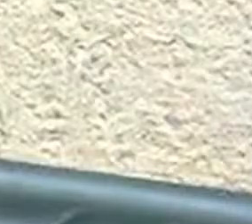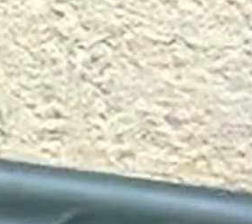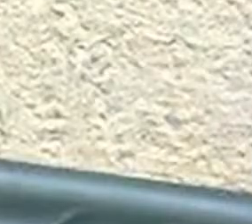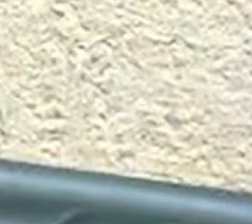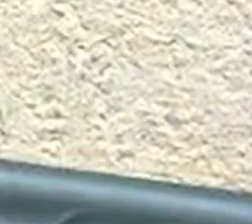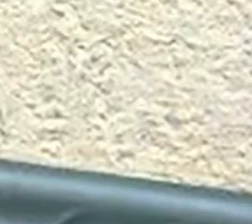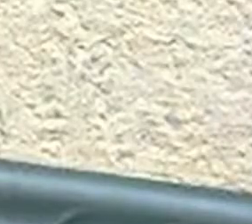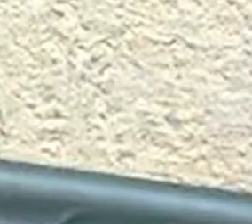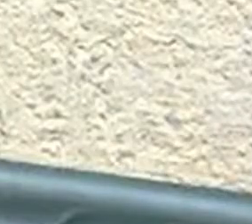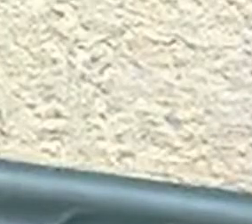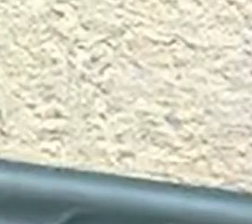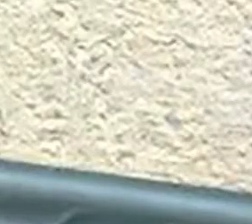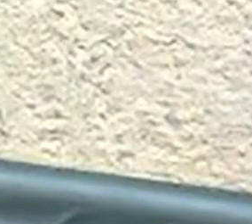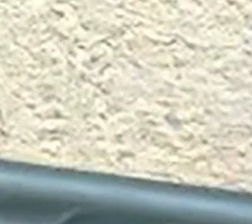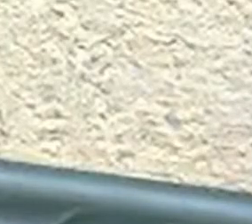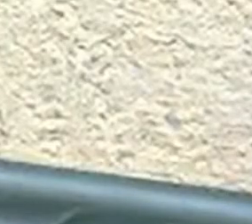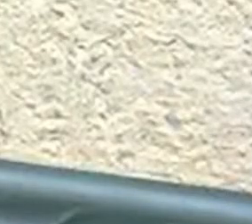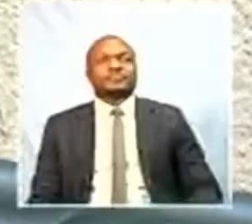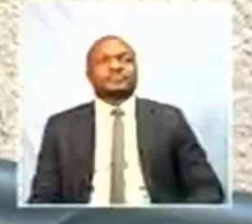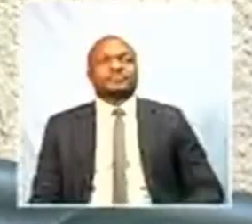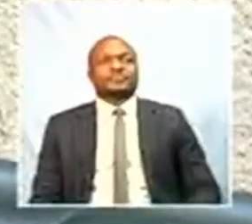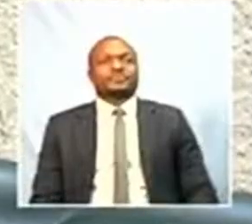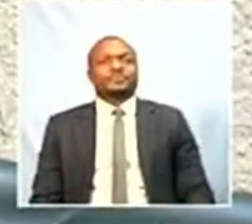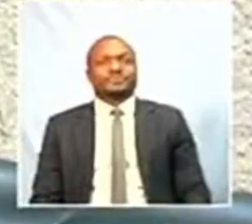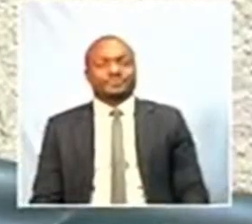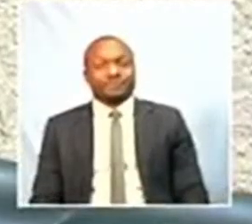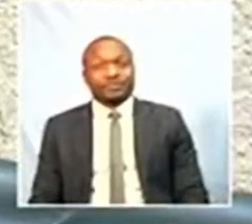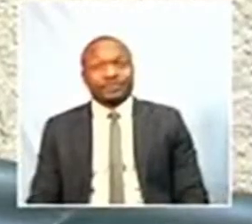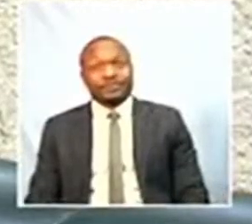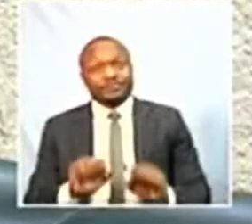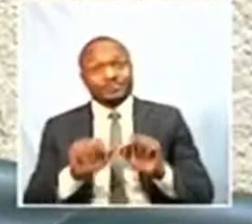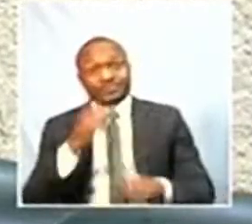year 2030. Madam Speaker, or should I